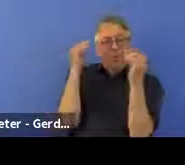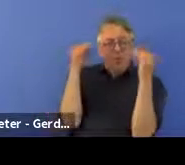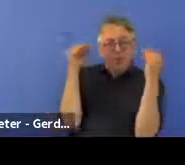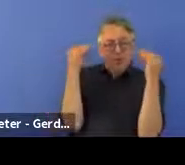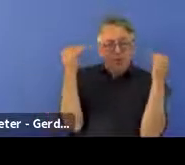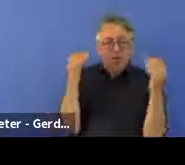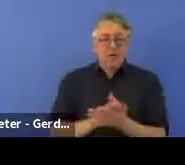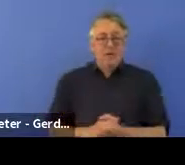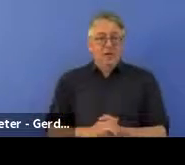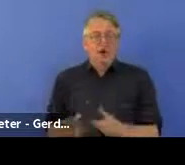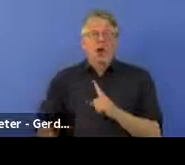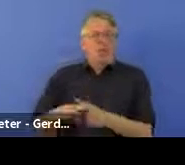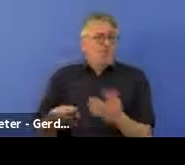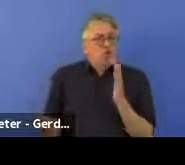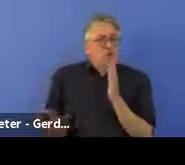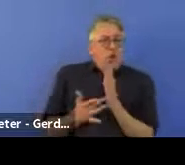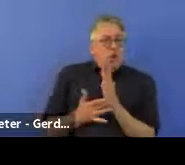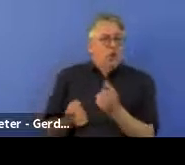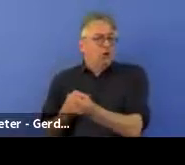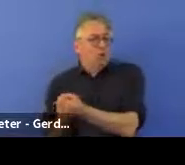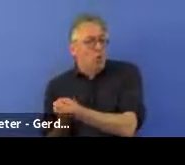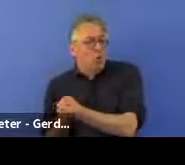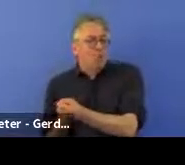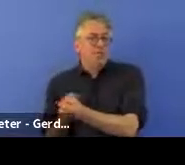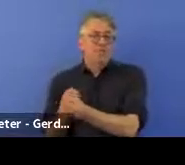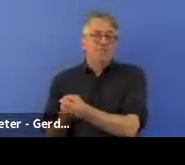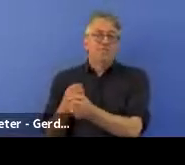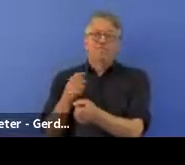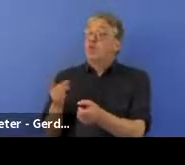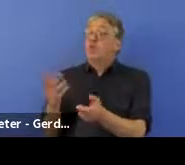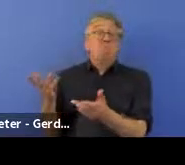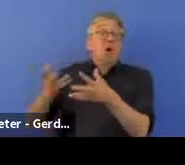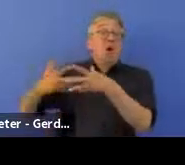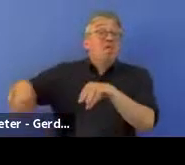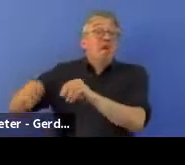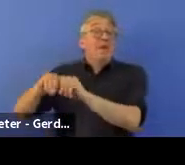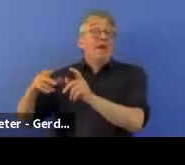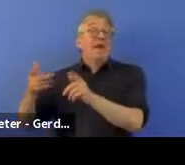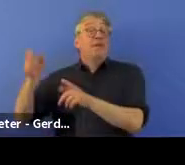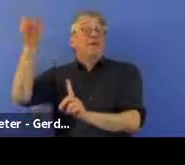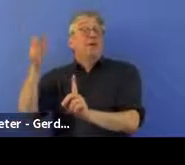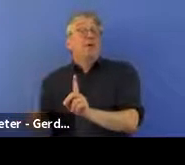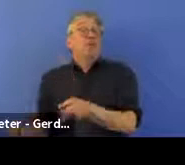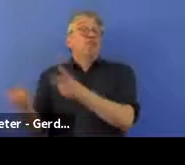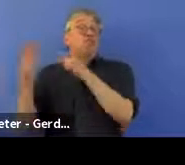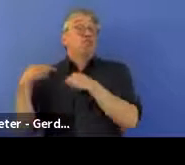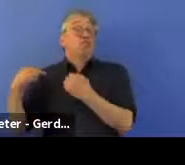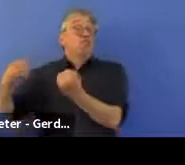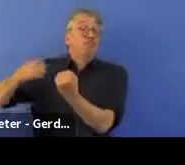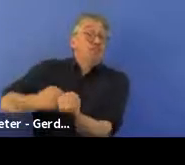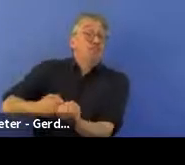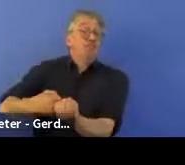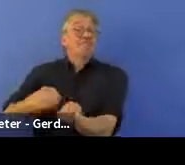for providing guidance and some technical support to caregiver and guardians. Through Sense India's